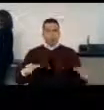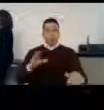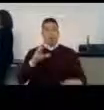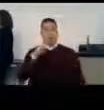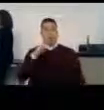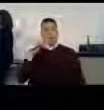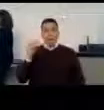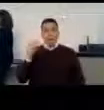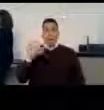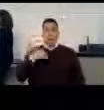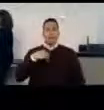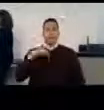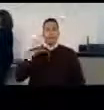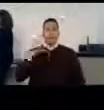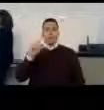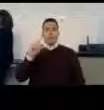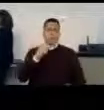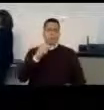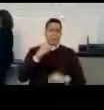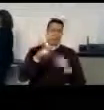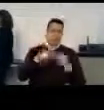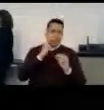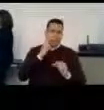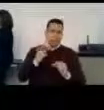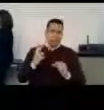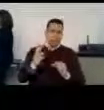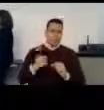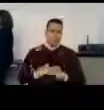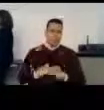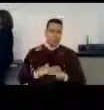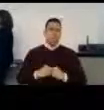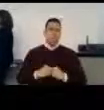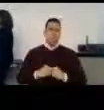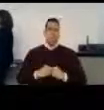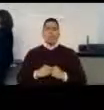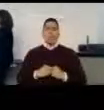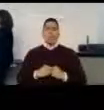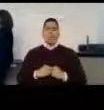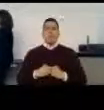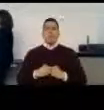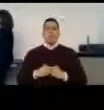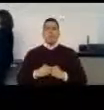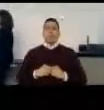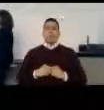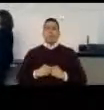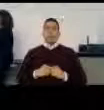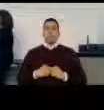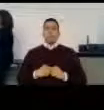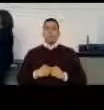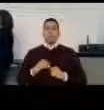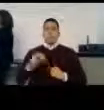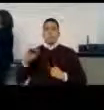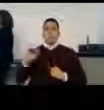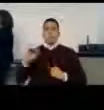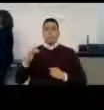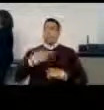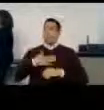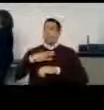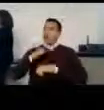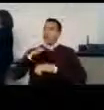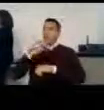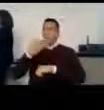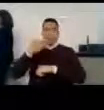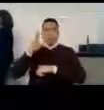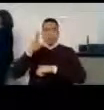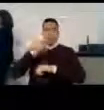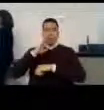touch powerfully today and on that issue. I'm a godmother of a